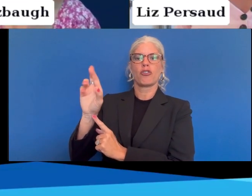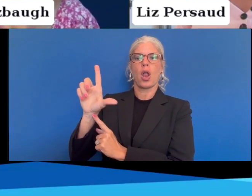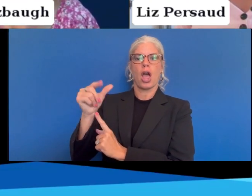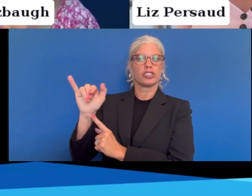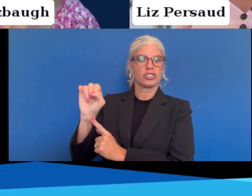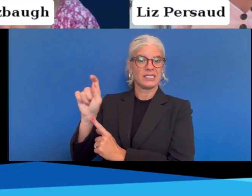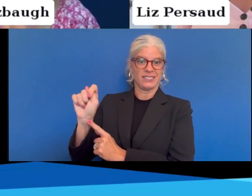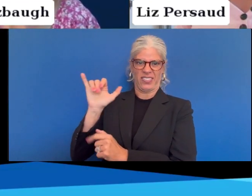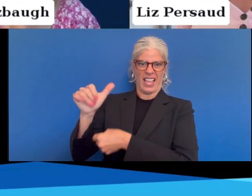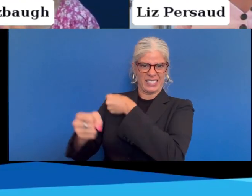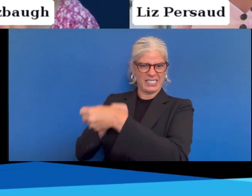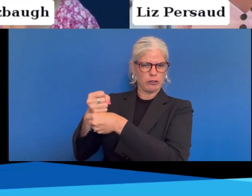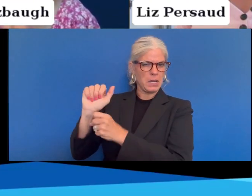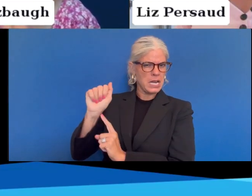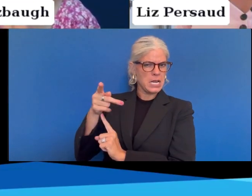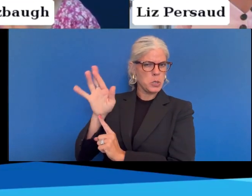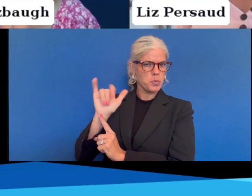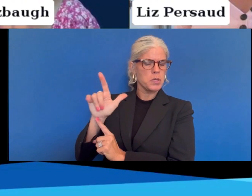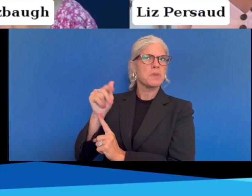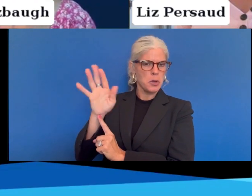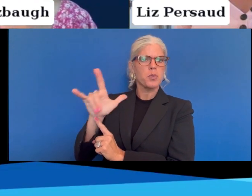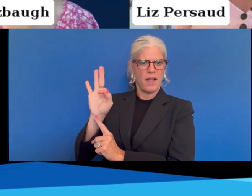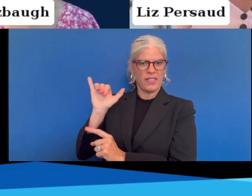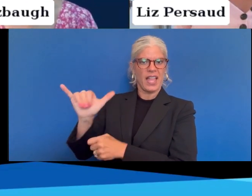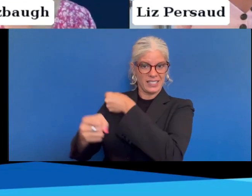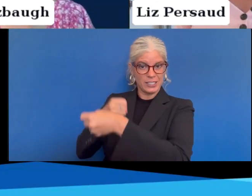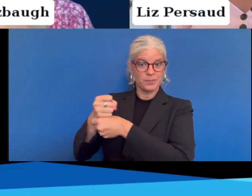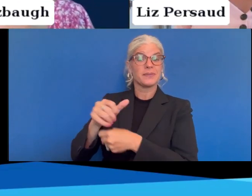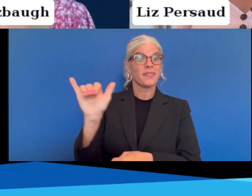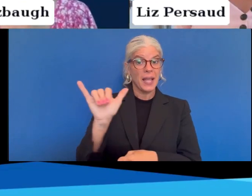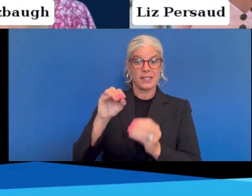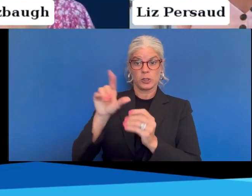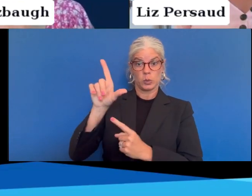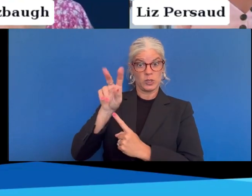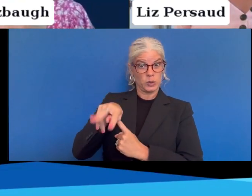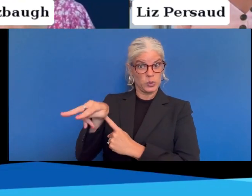gastroenterologist that year, April, I would say, of that year. Also in